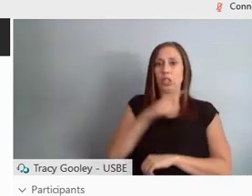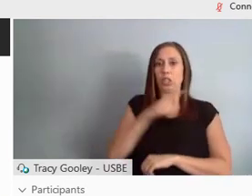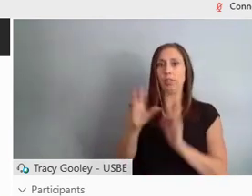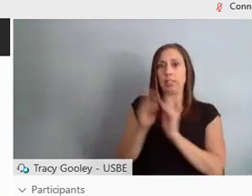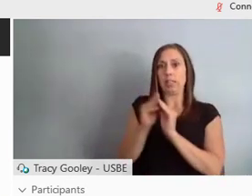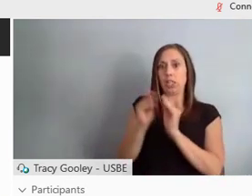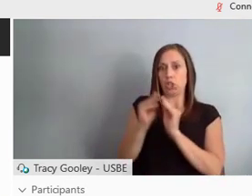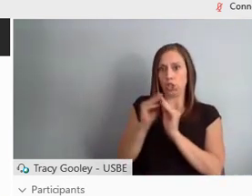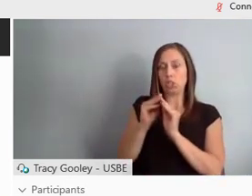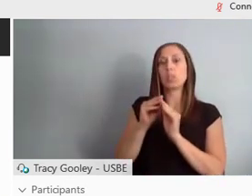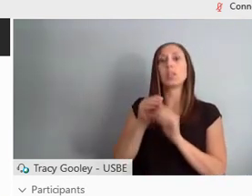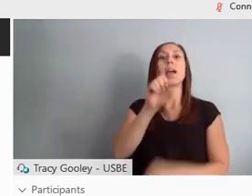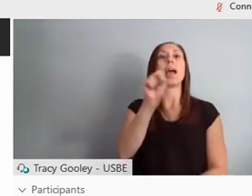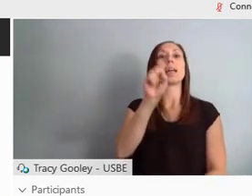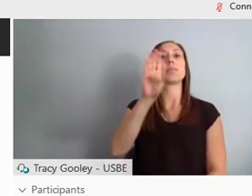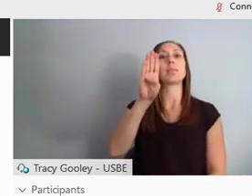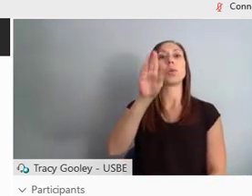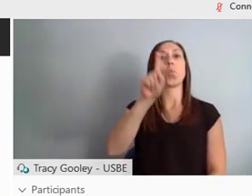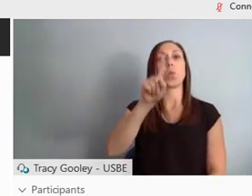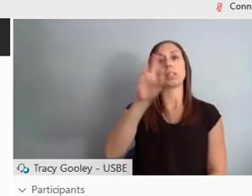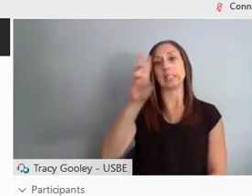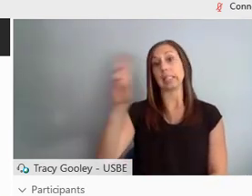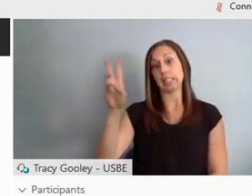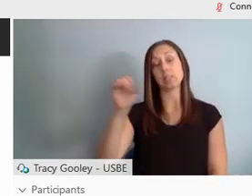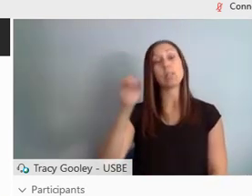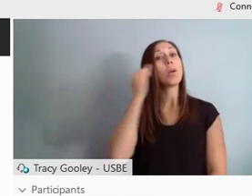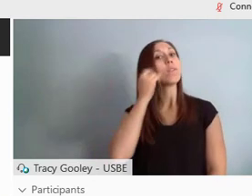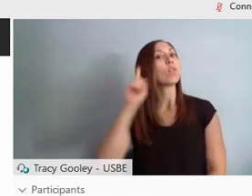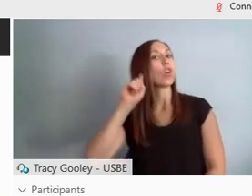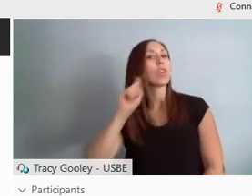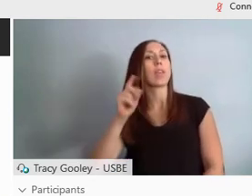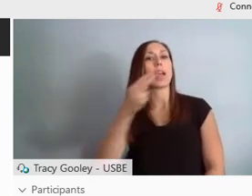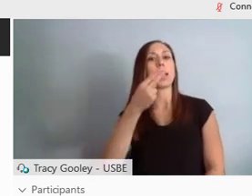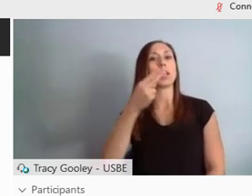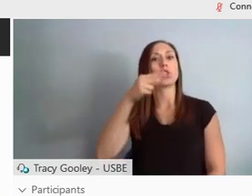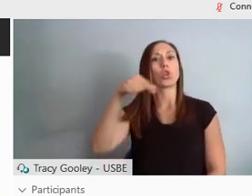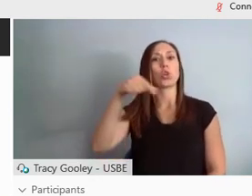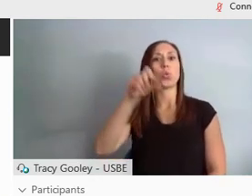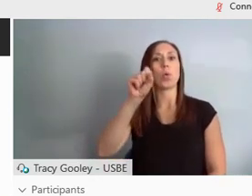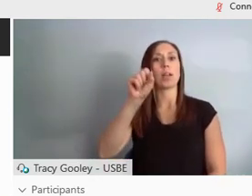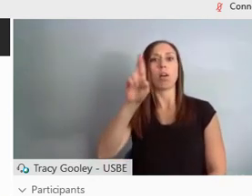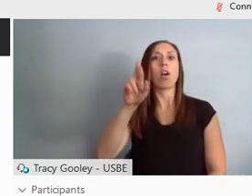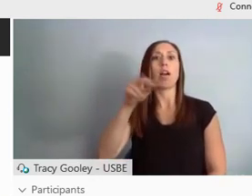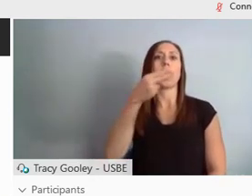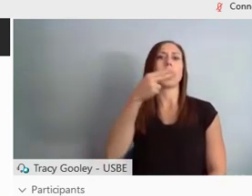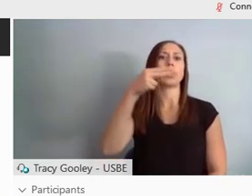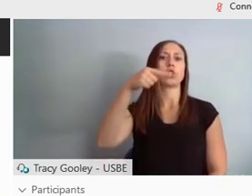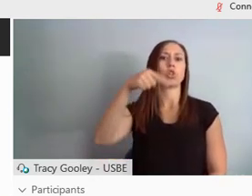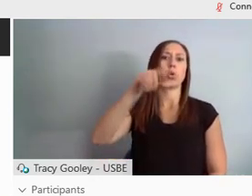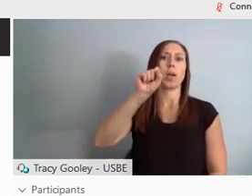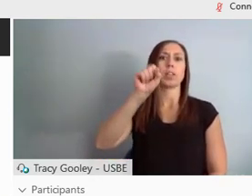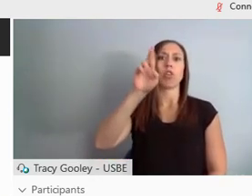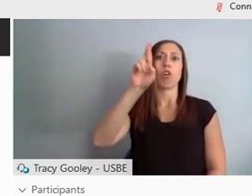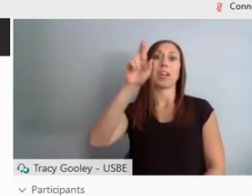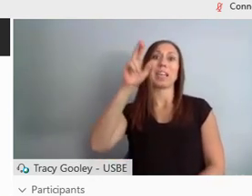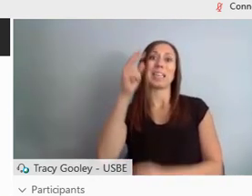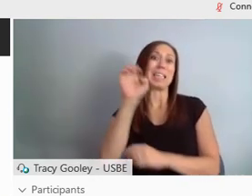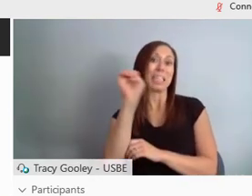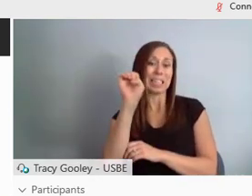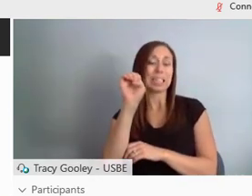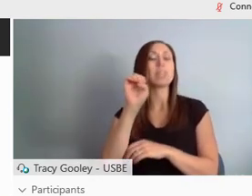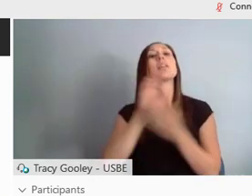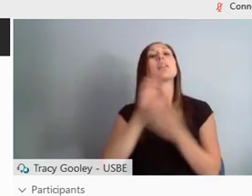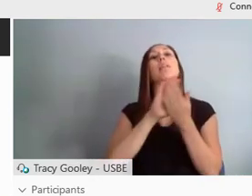legislative session and SB 166. So if you've heard of HQSR or HQSRE, the new terms are